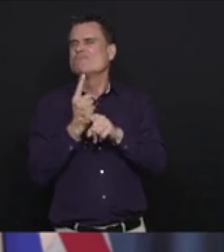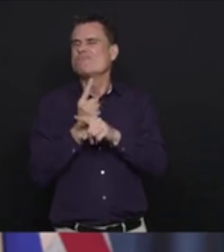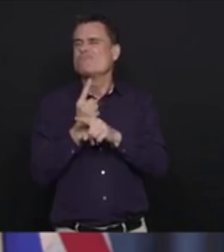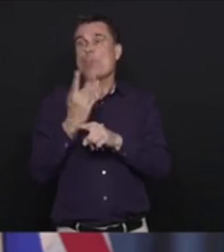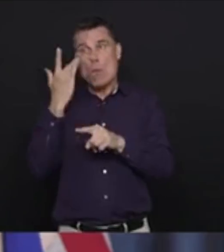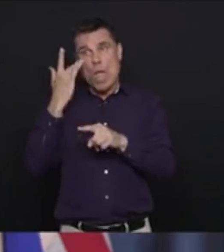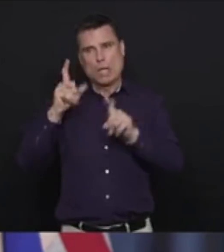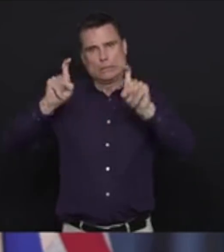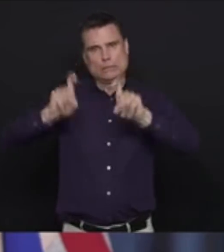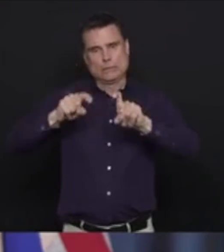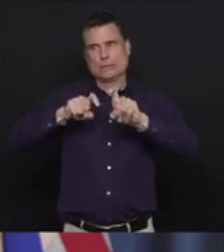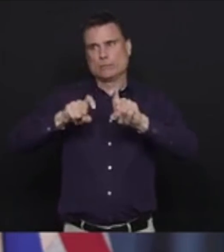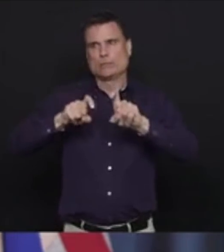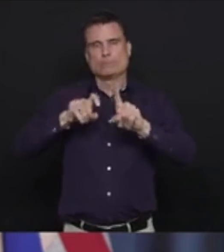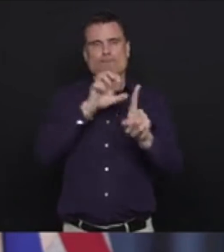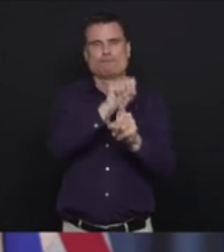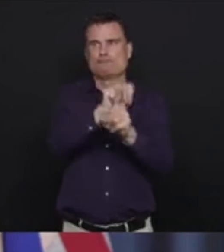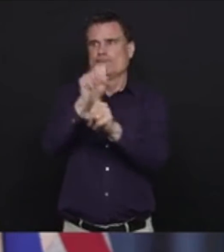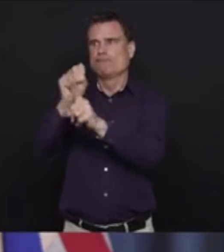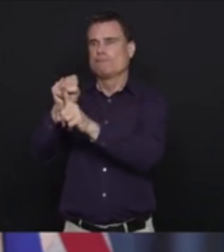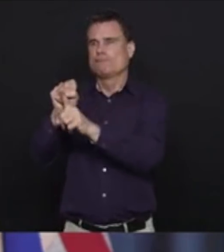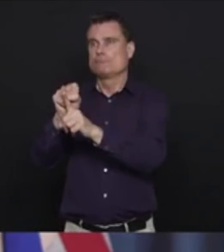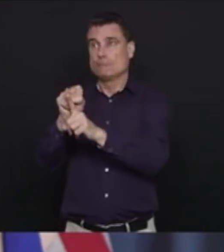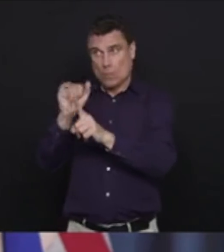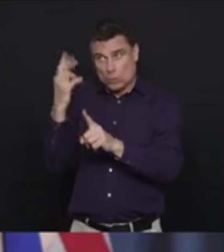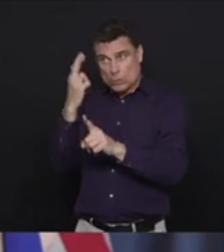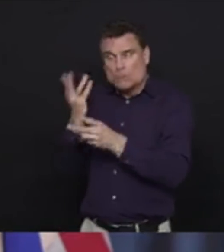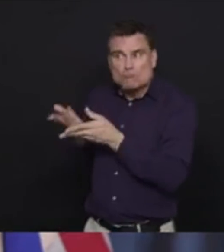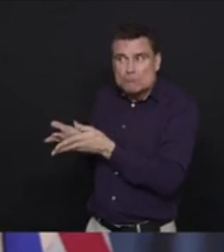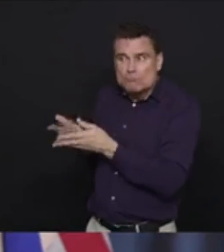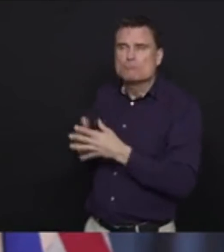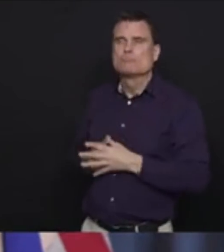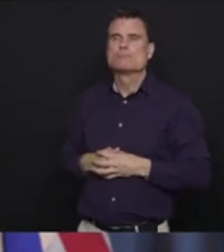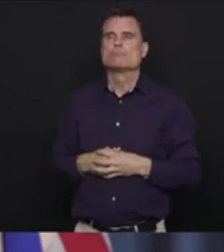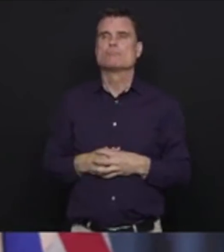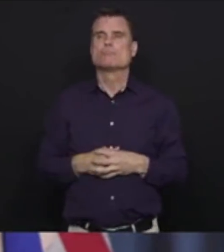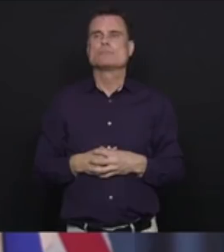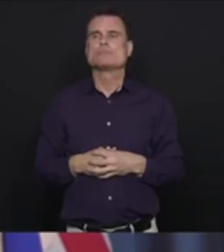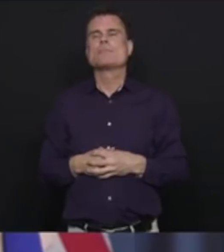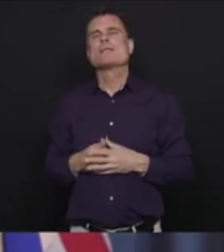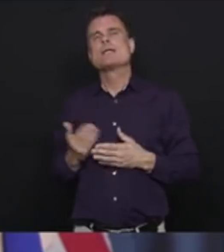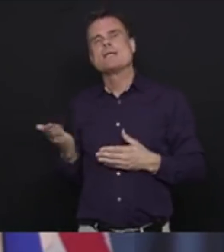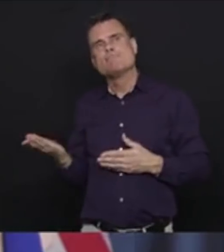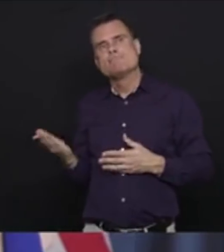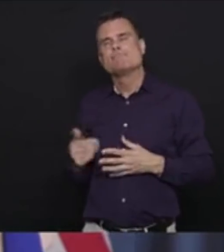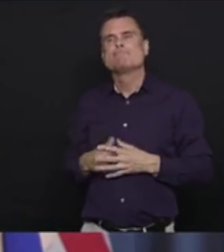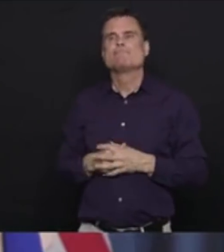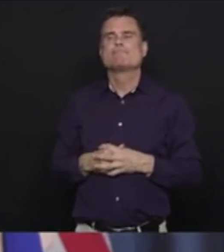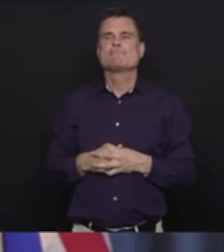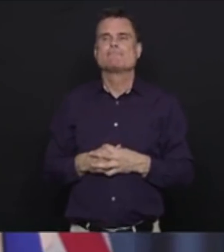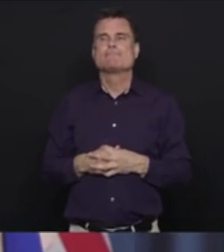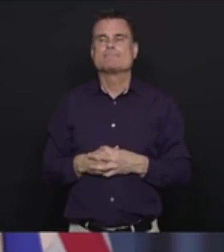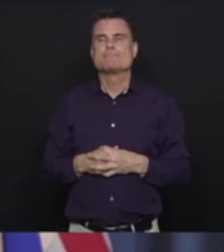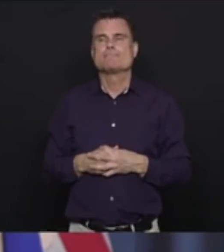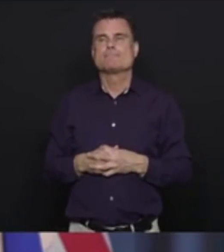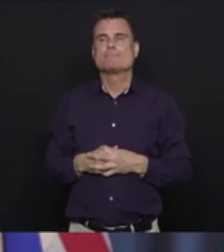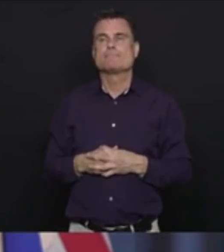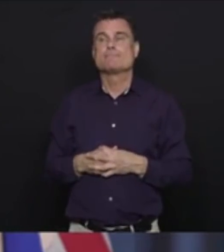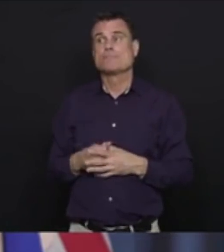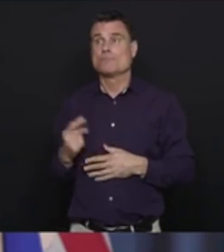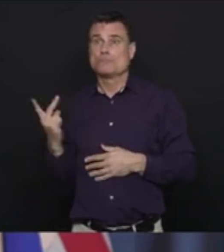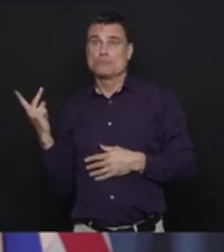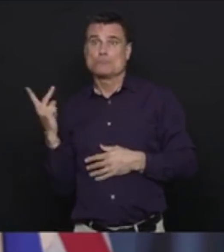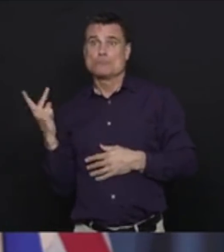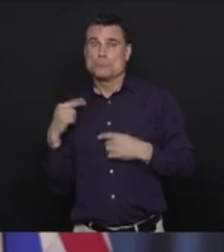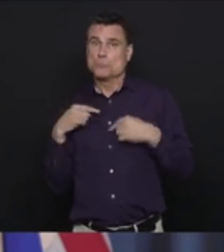unexpected, given where we are in the outbreak and the fact that we're continuing to have seeding of long-term care